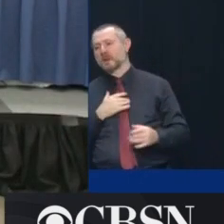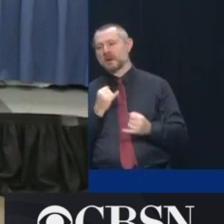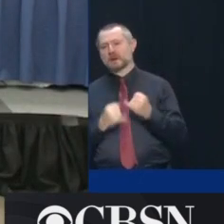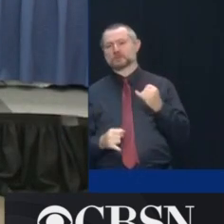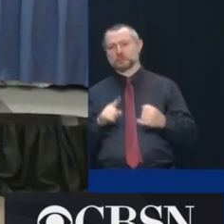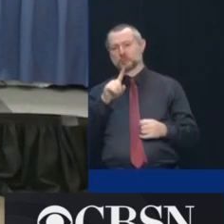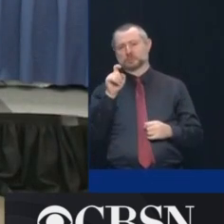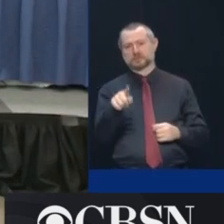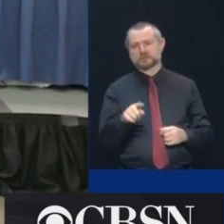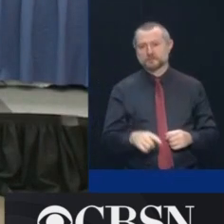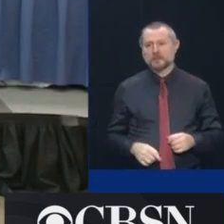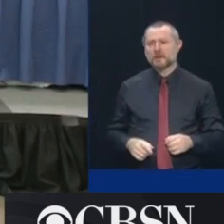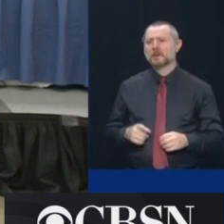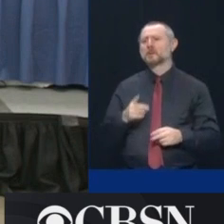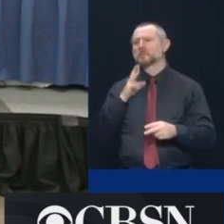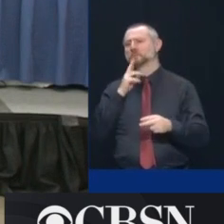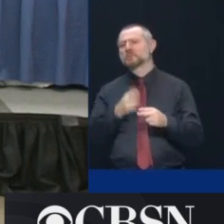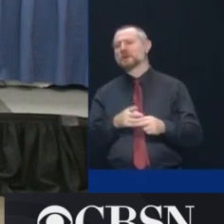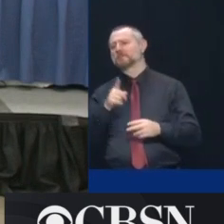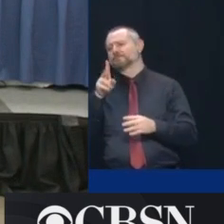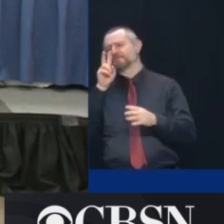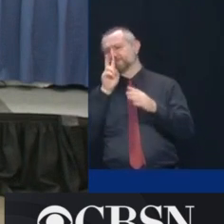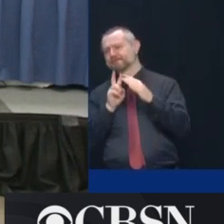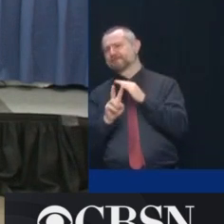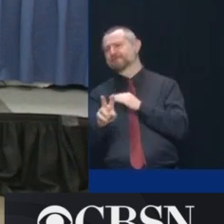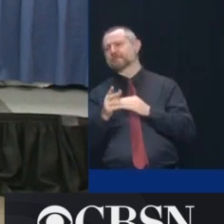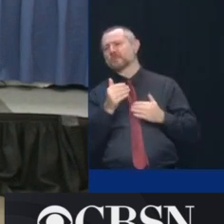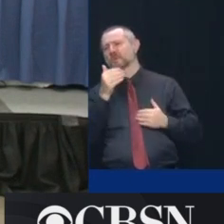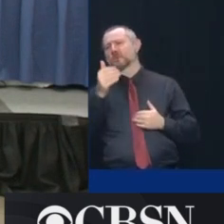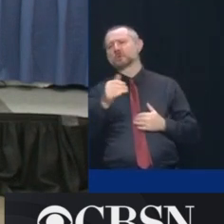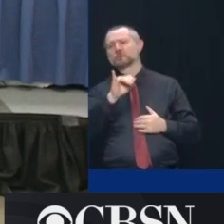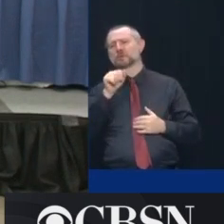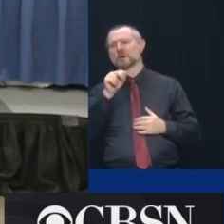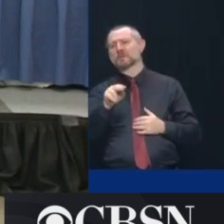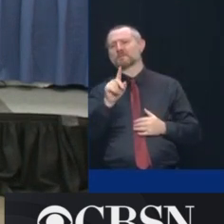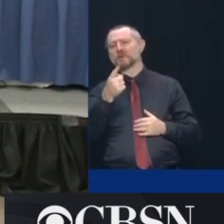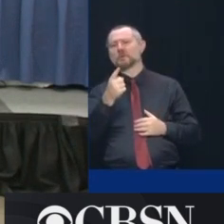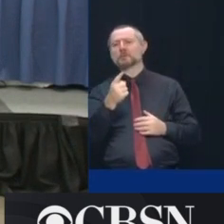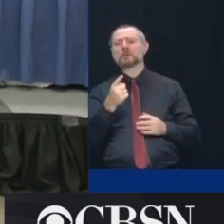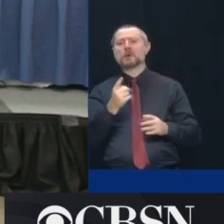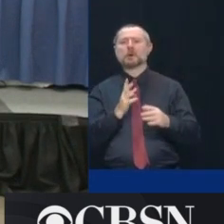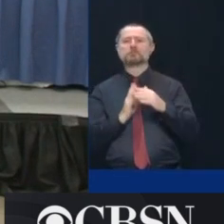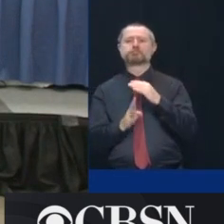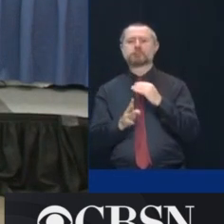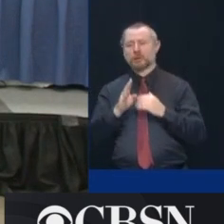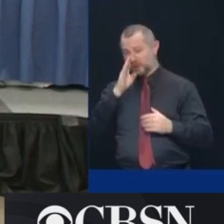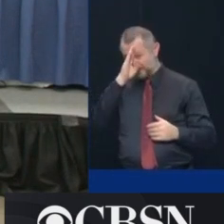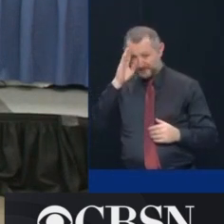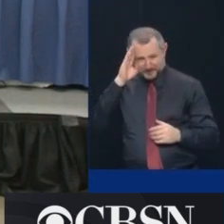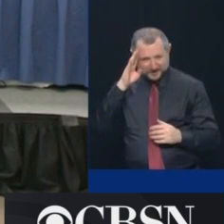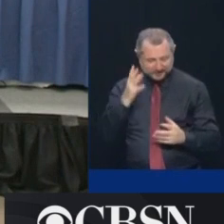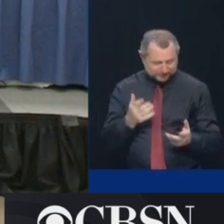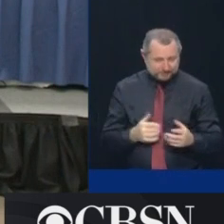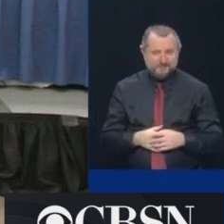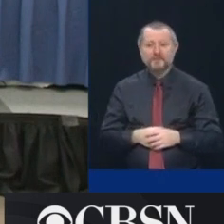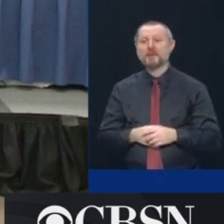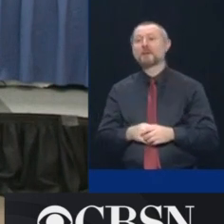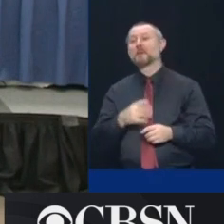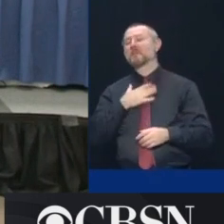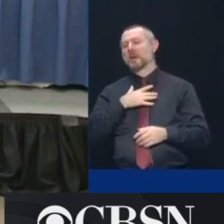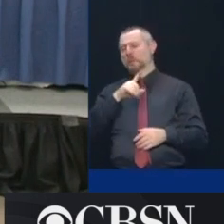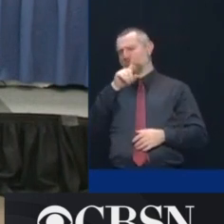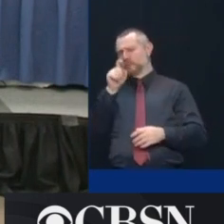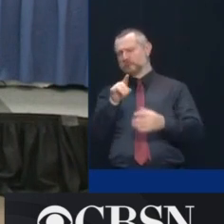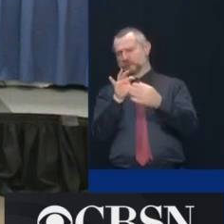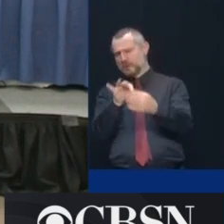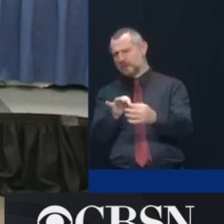about the projections through the end of the year for hospitalizations, particularly on Long Island. So the obvious question is, how